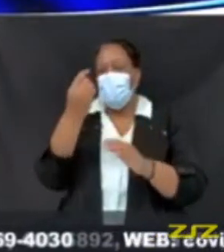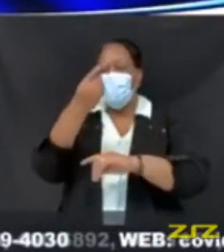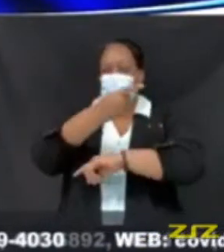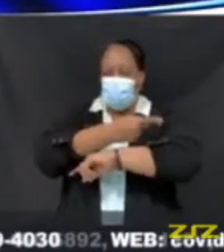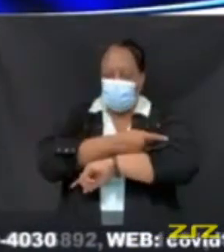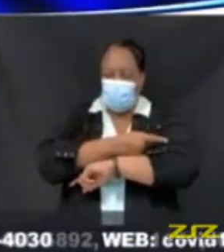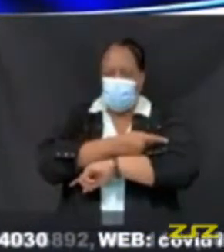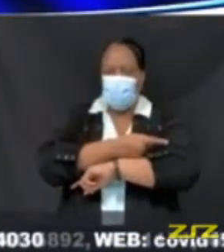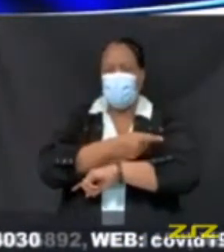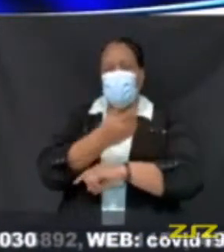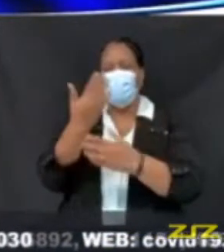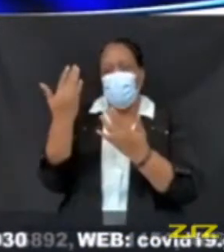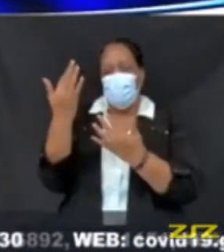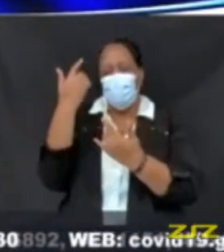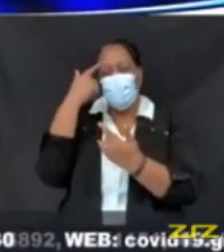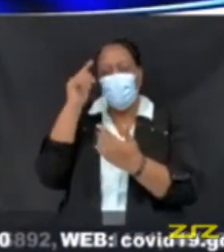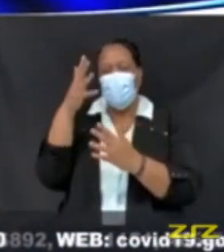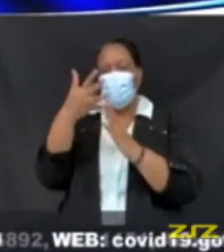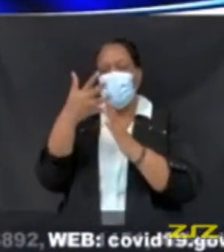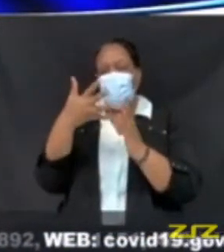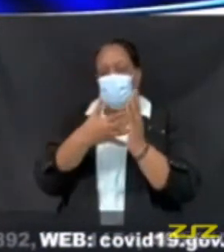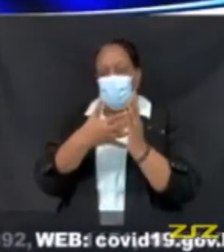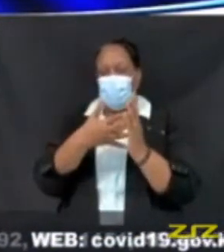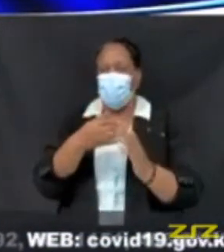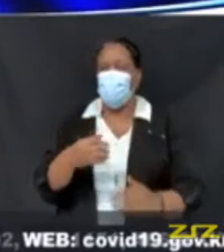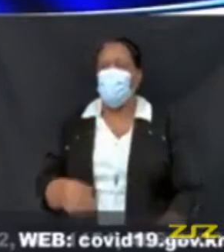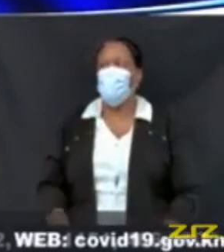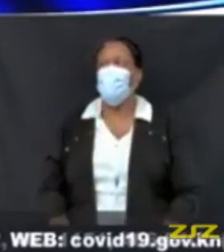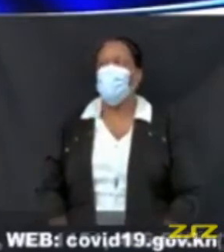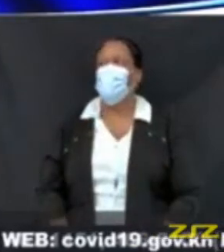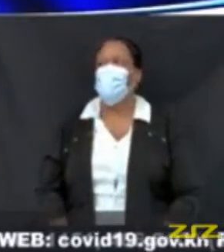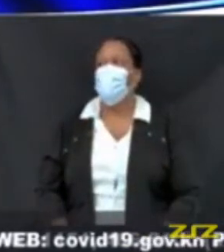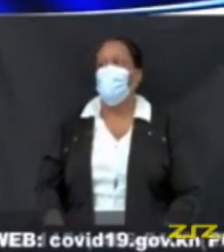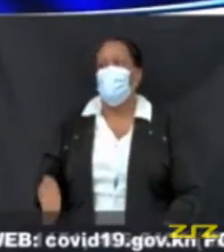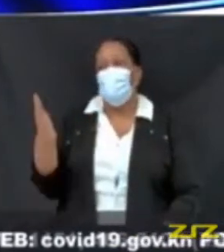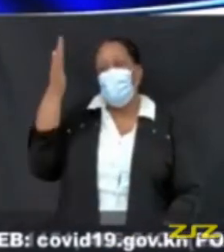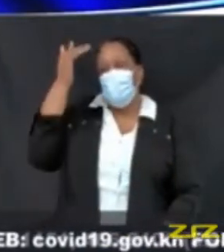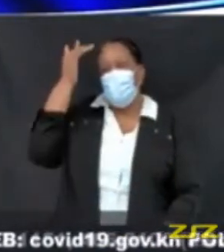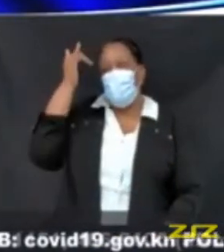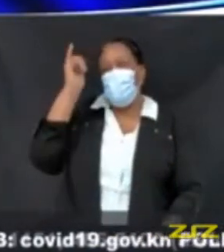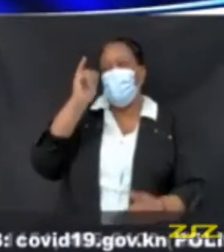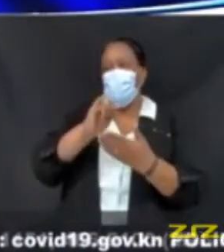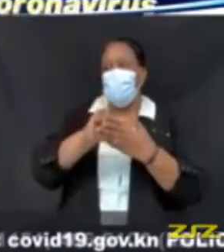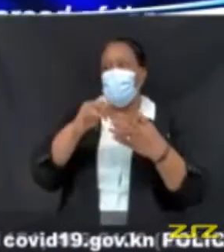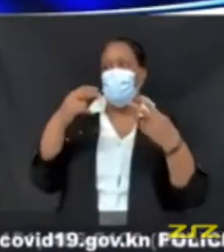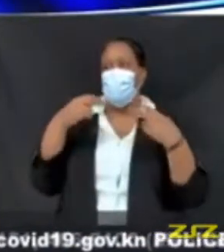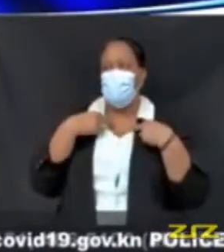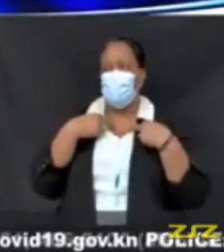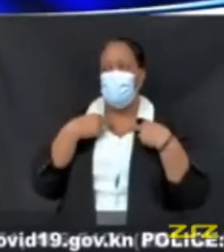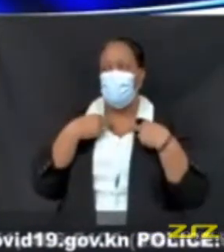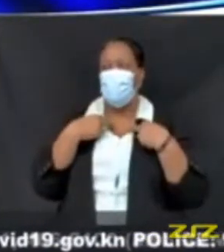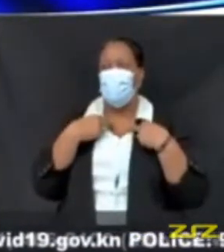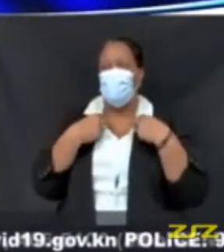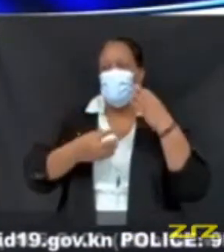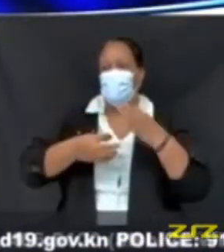stay in quarantine for such an extended period of time, provided that they do not have COVID-19?